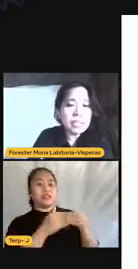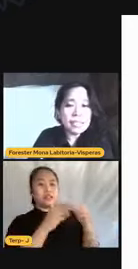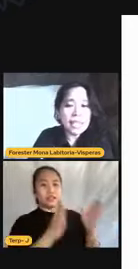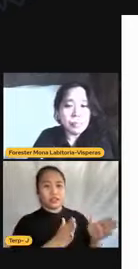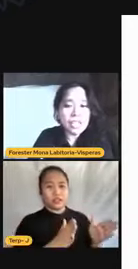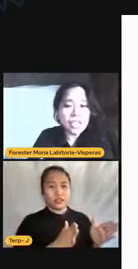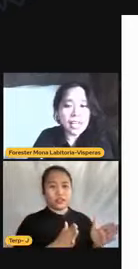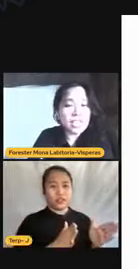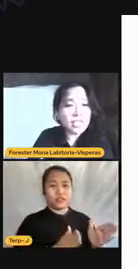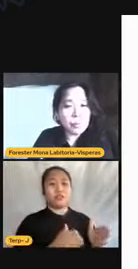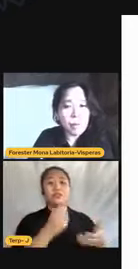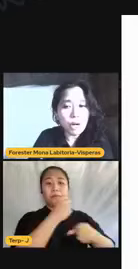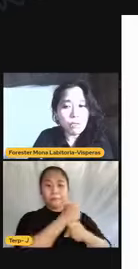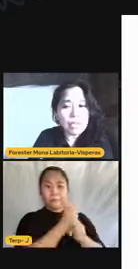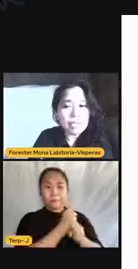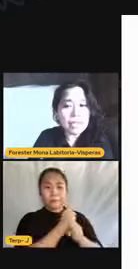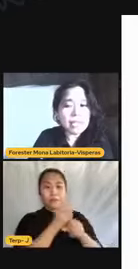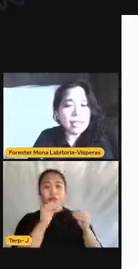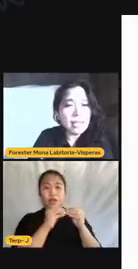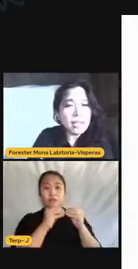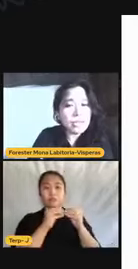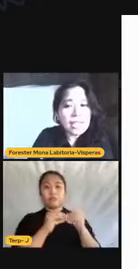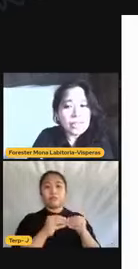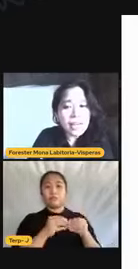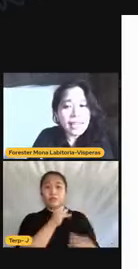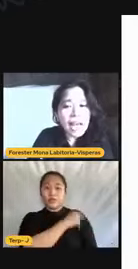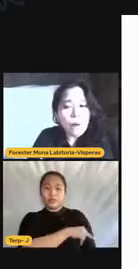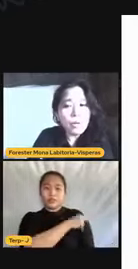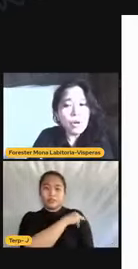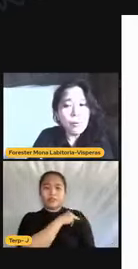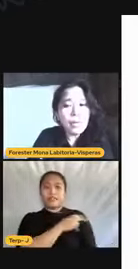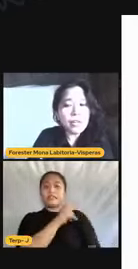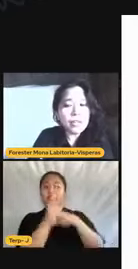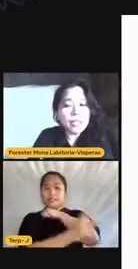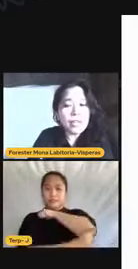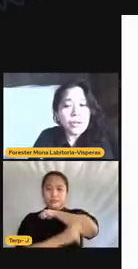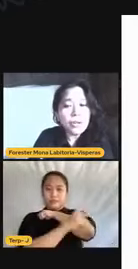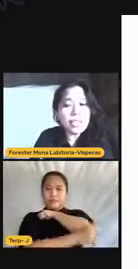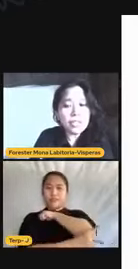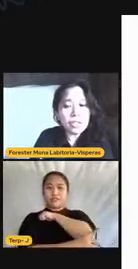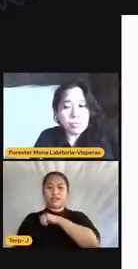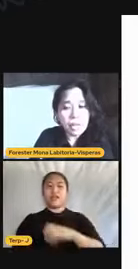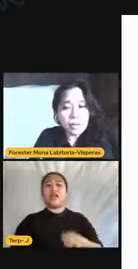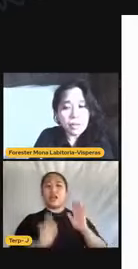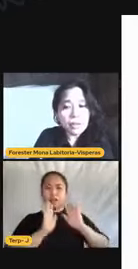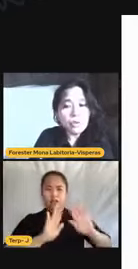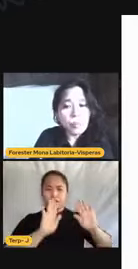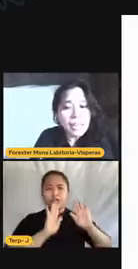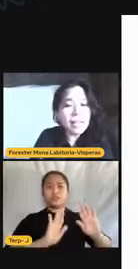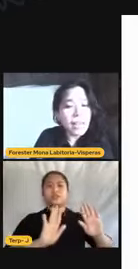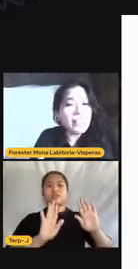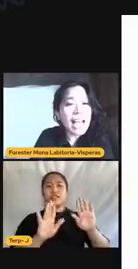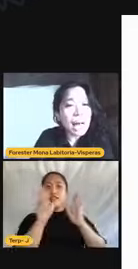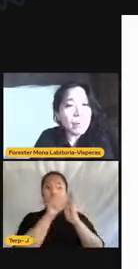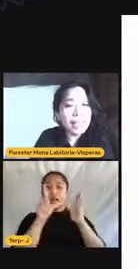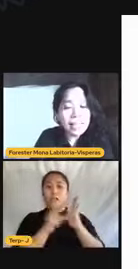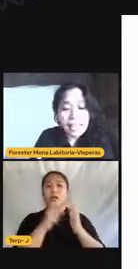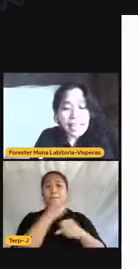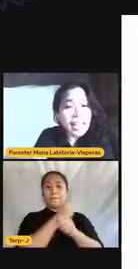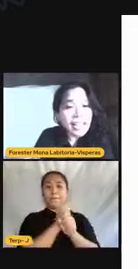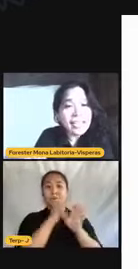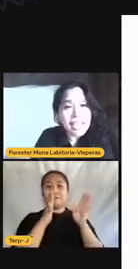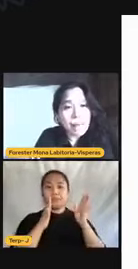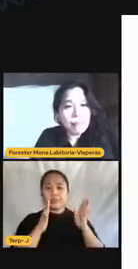more hospitals like PGH sa mga provinces. So let's write our lawmakers and other decision makers to make that